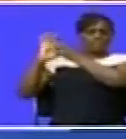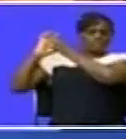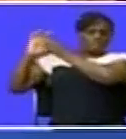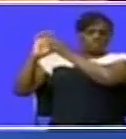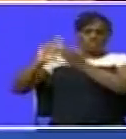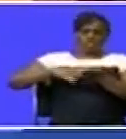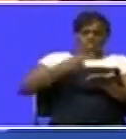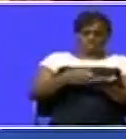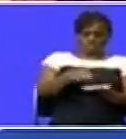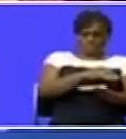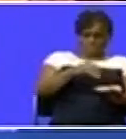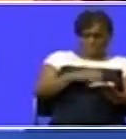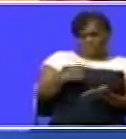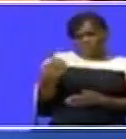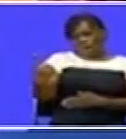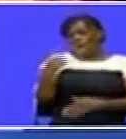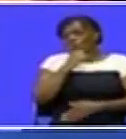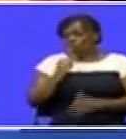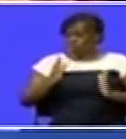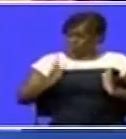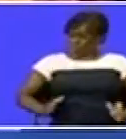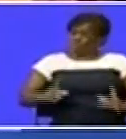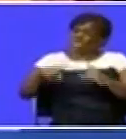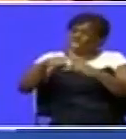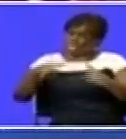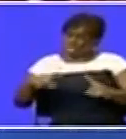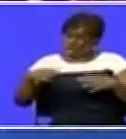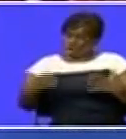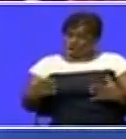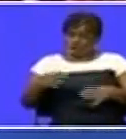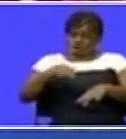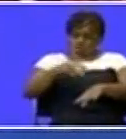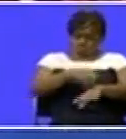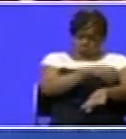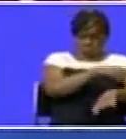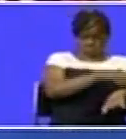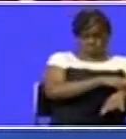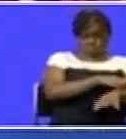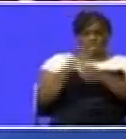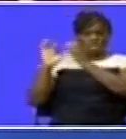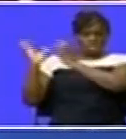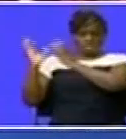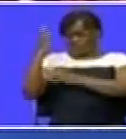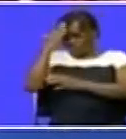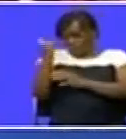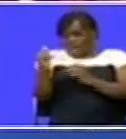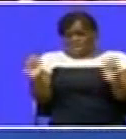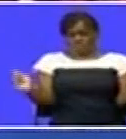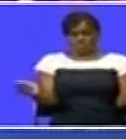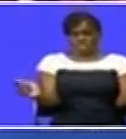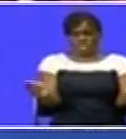Resource Center says at least one elderly person is either killed or injured every week in Kilifi for allegedly practicing